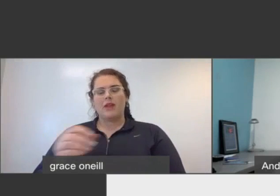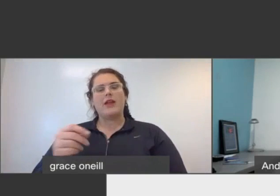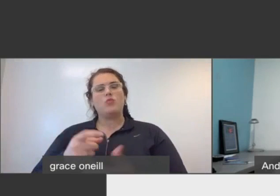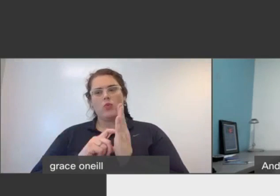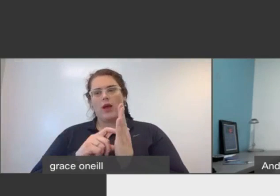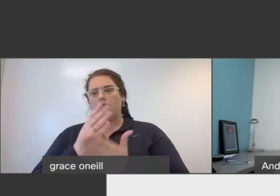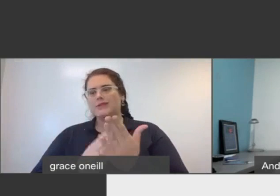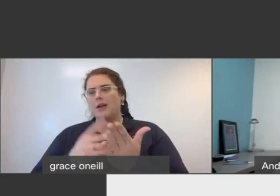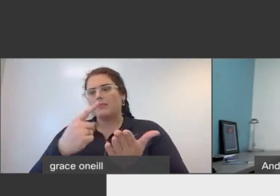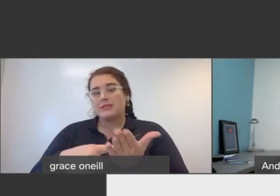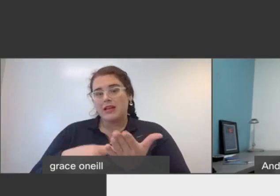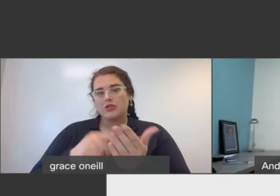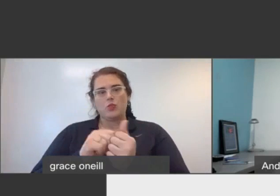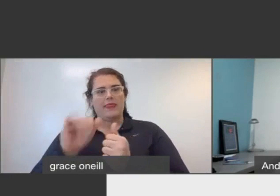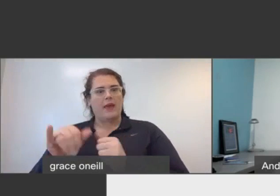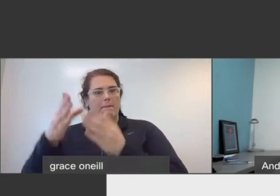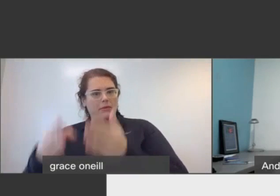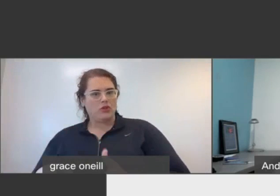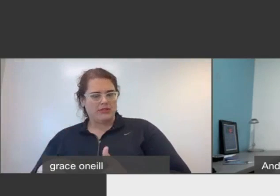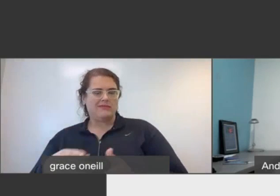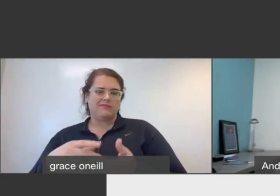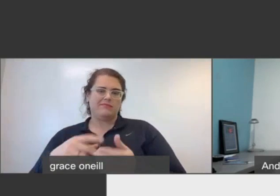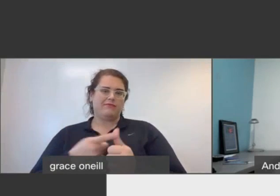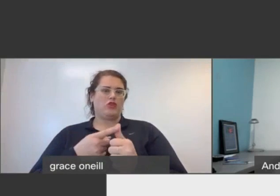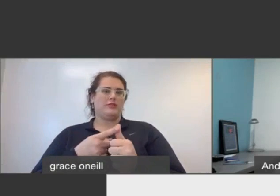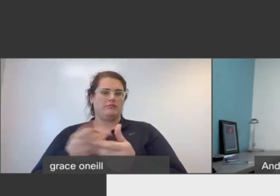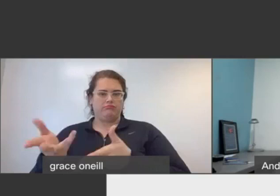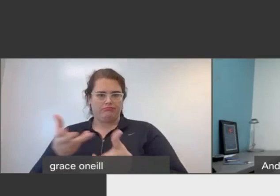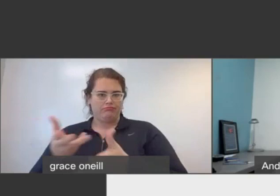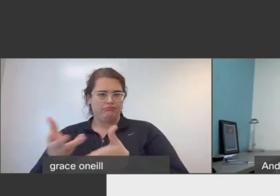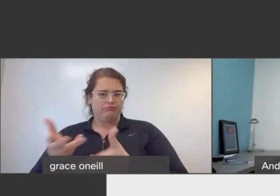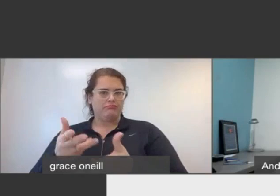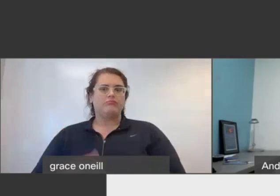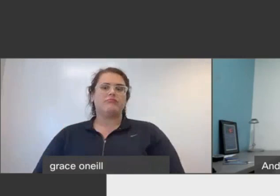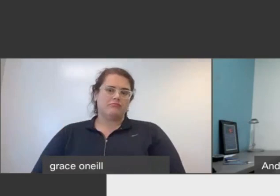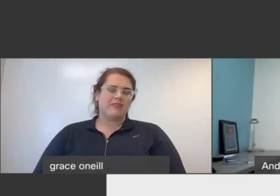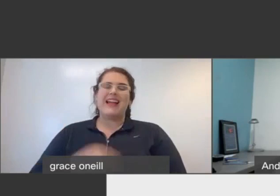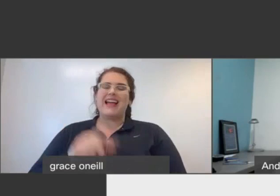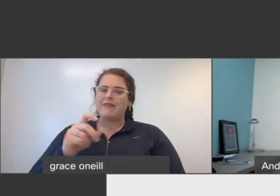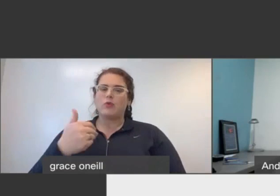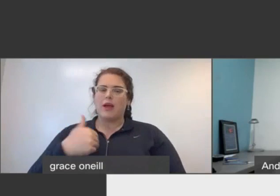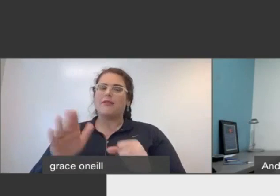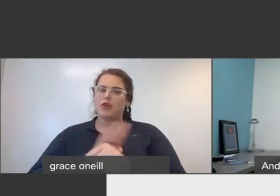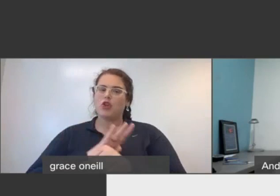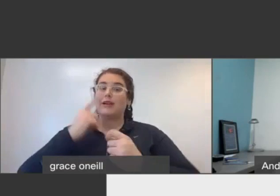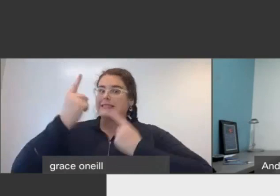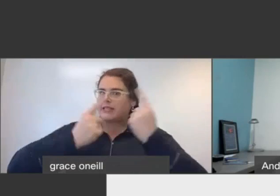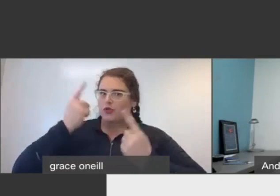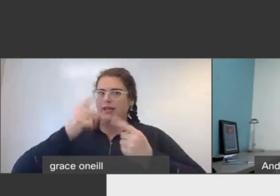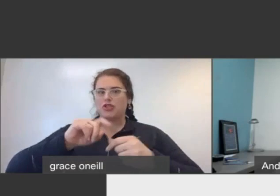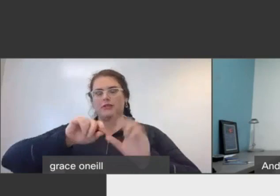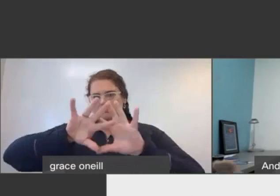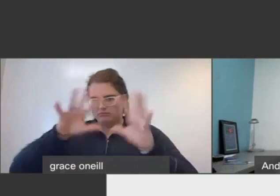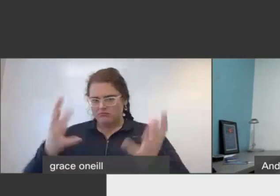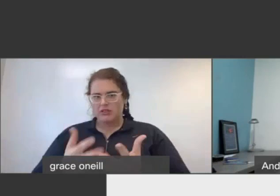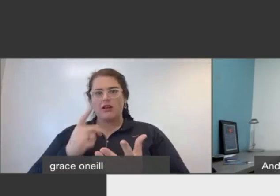And so, or some, consideration, there needs to be full consideration of the request. And it